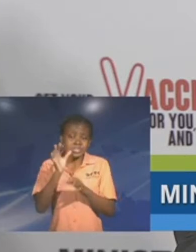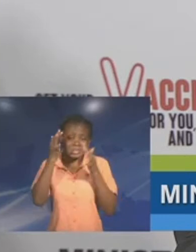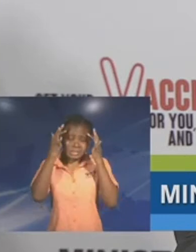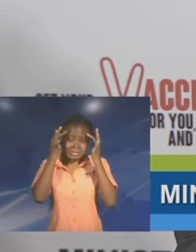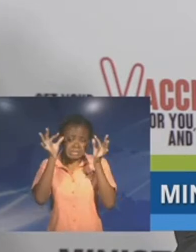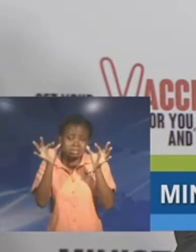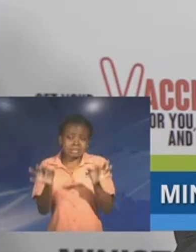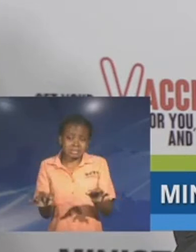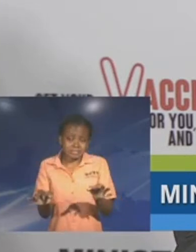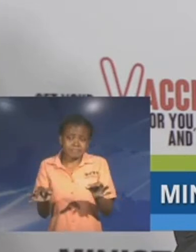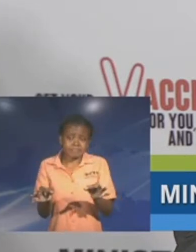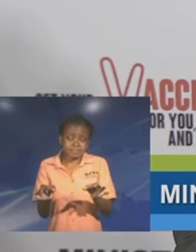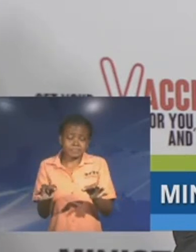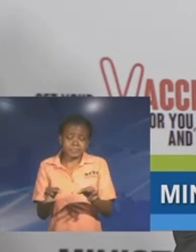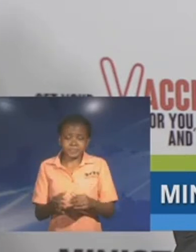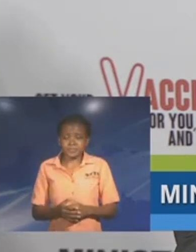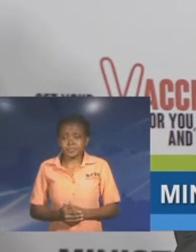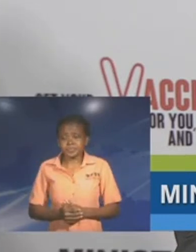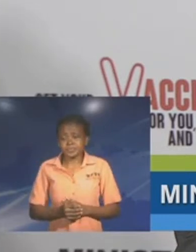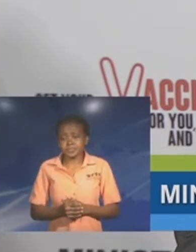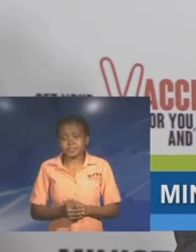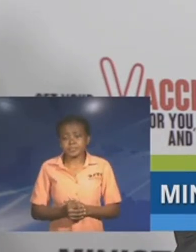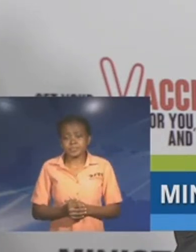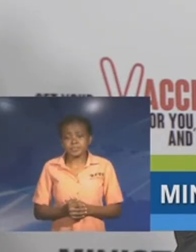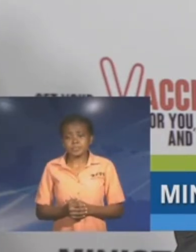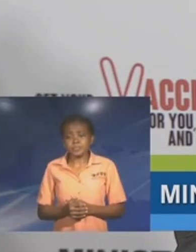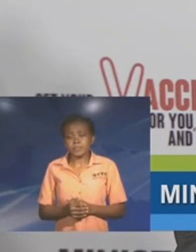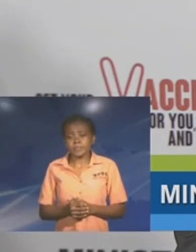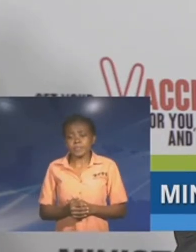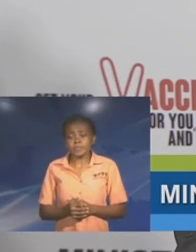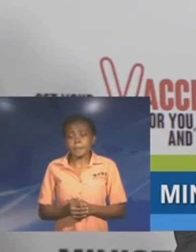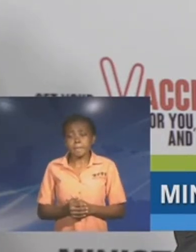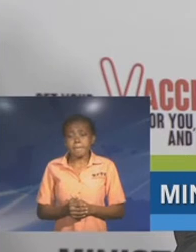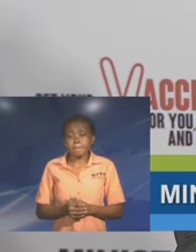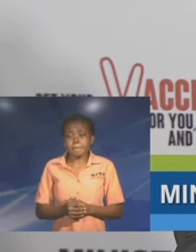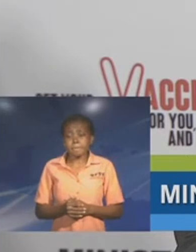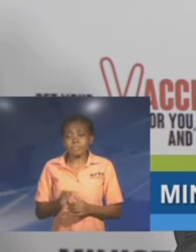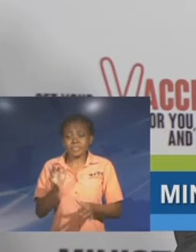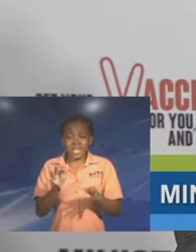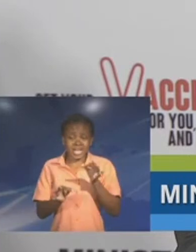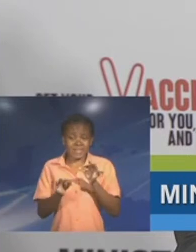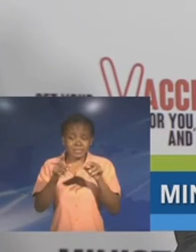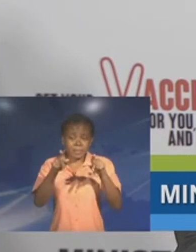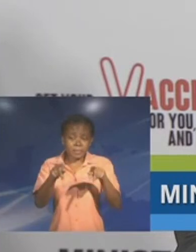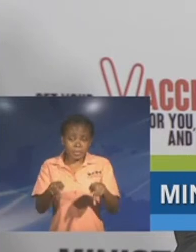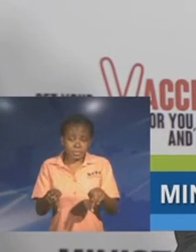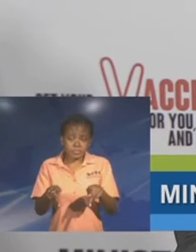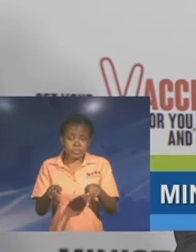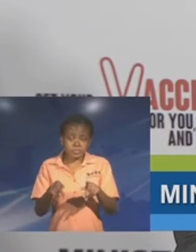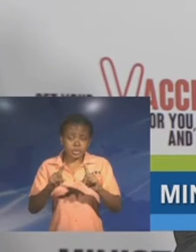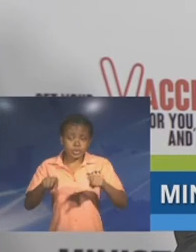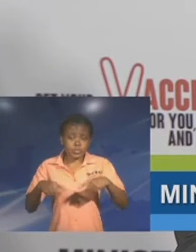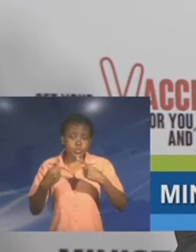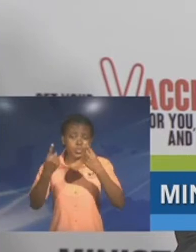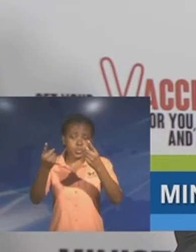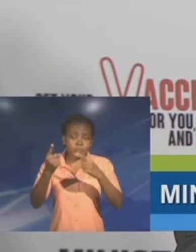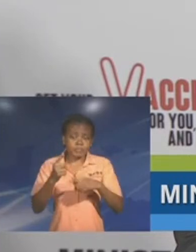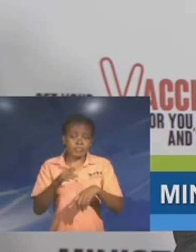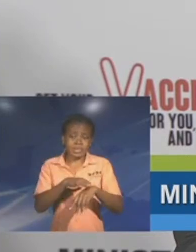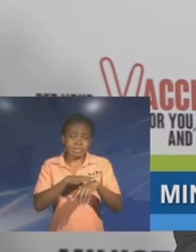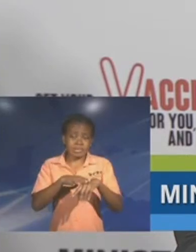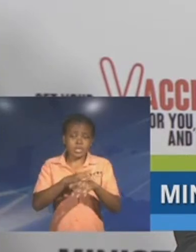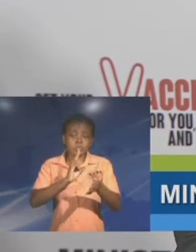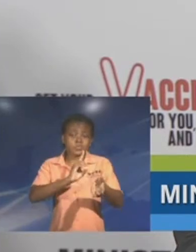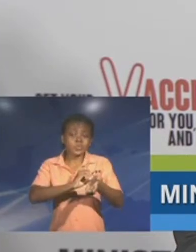determining whether that rash looks suspicious is that the patient has to be referred to the dermatology consultant within the